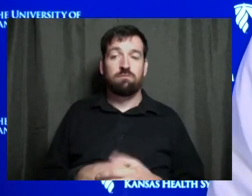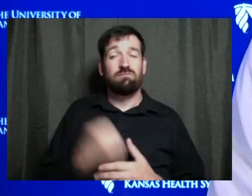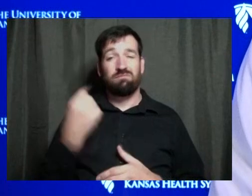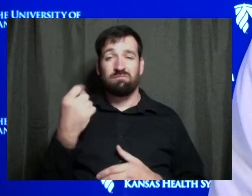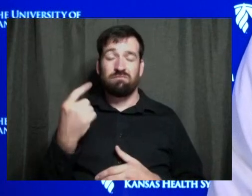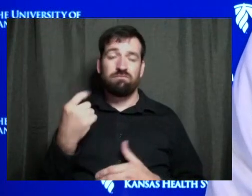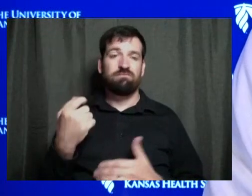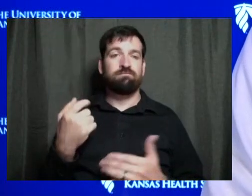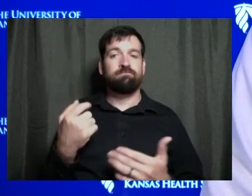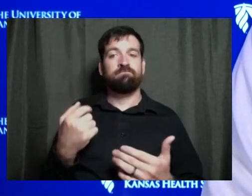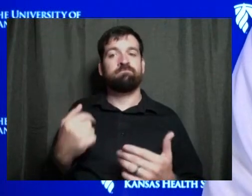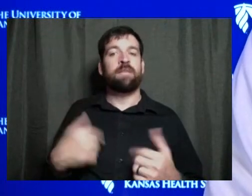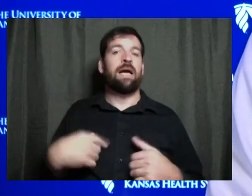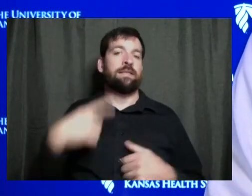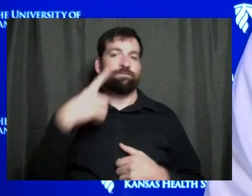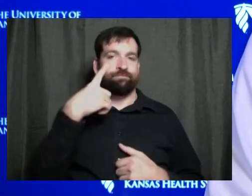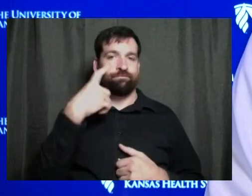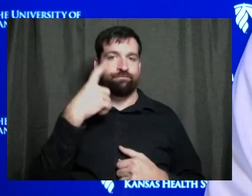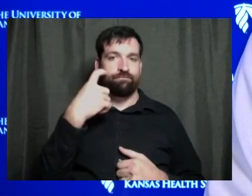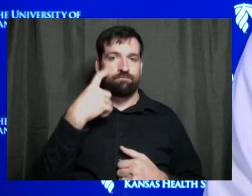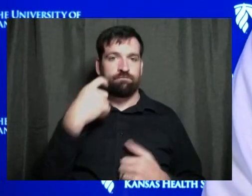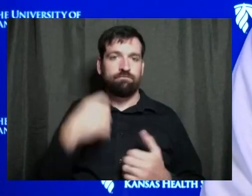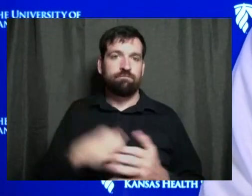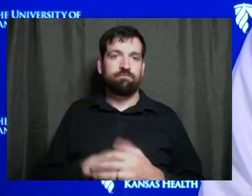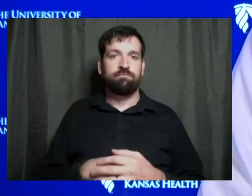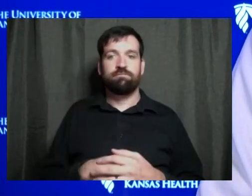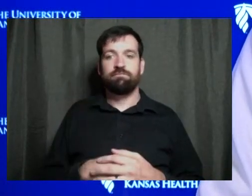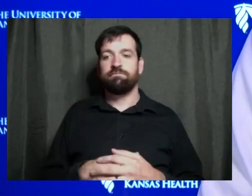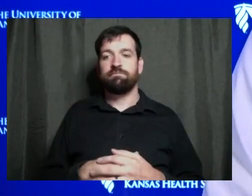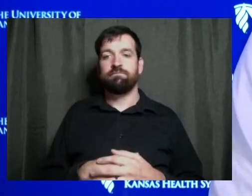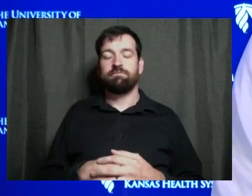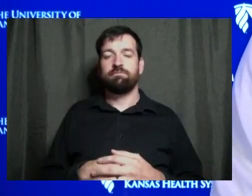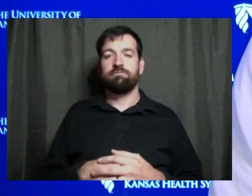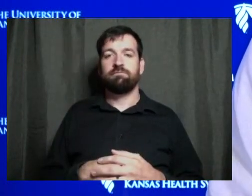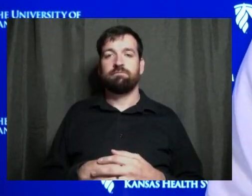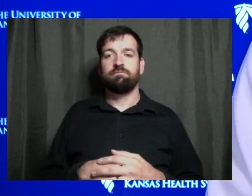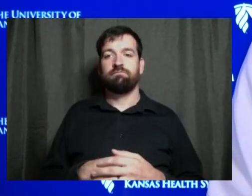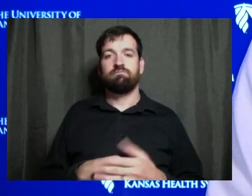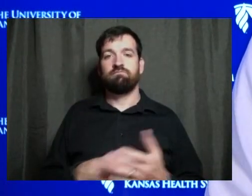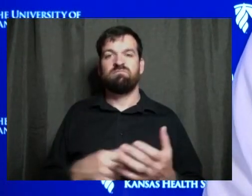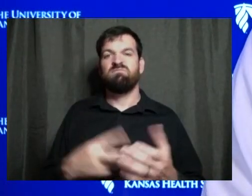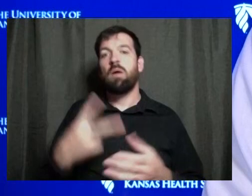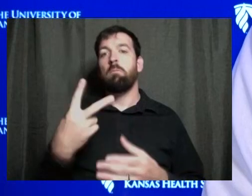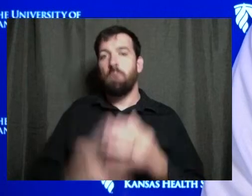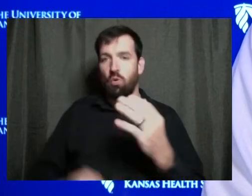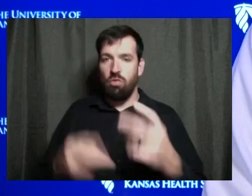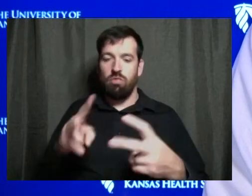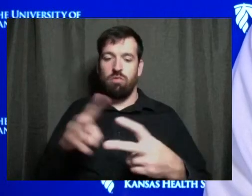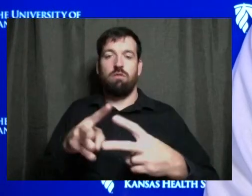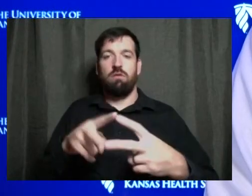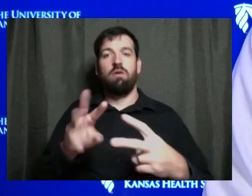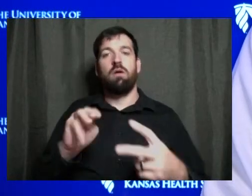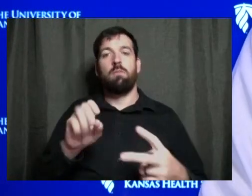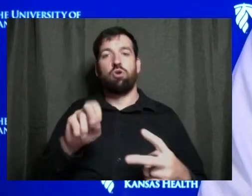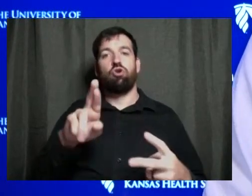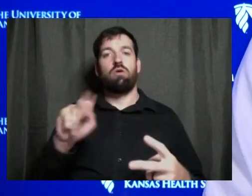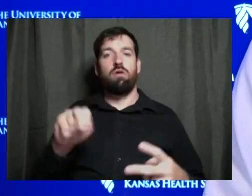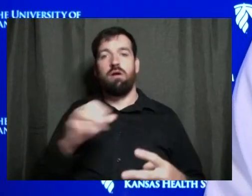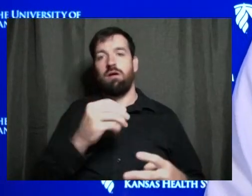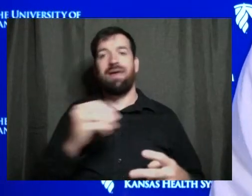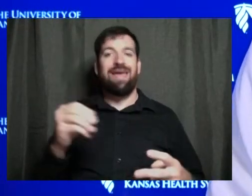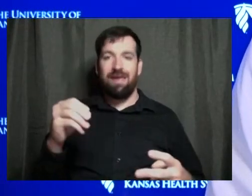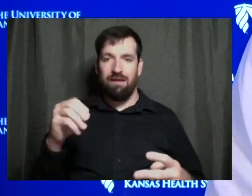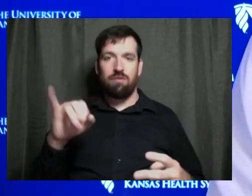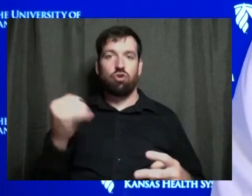I'm speculating, and I just suspect both Moderna and Johnson & Johnson will come through, and it'll be just